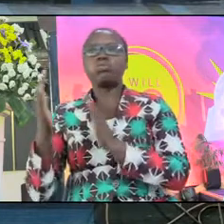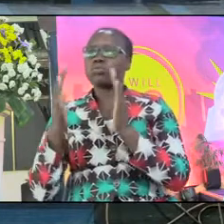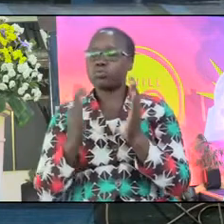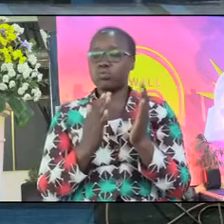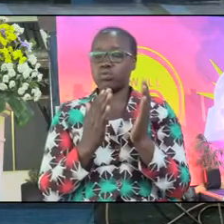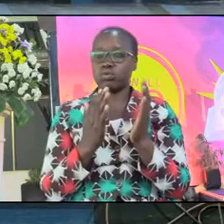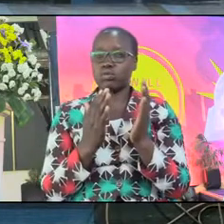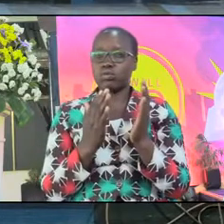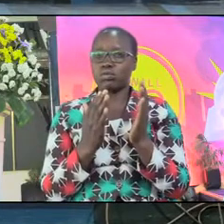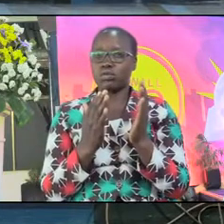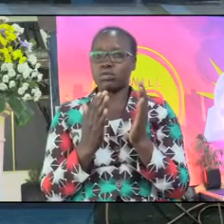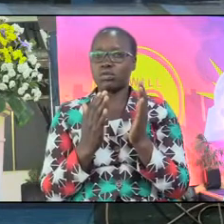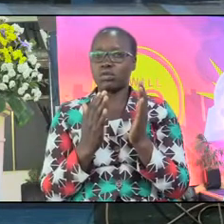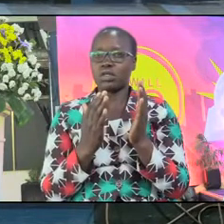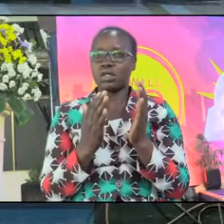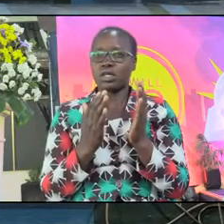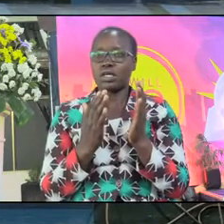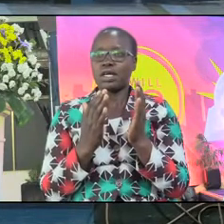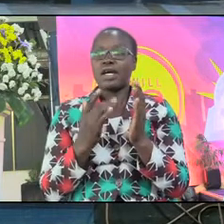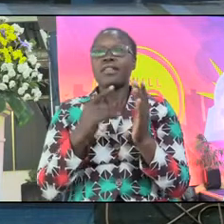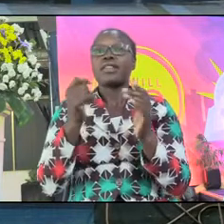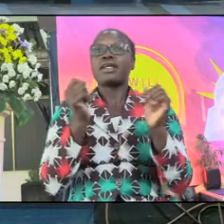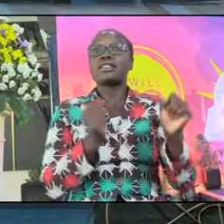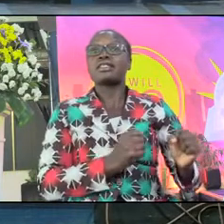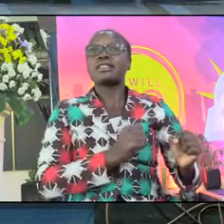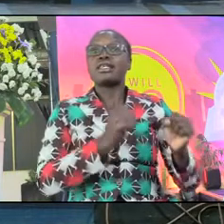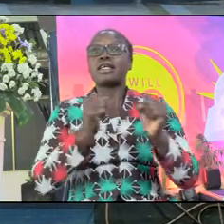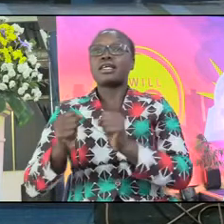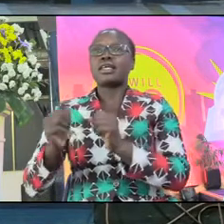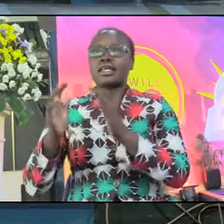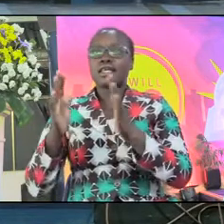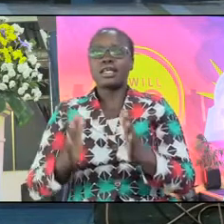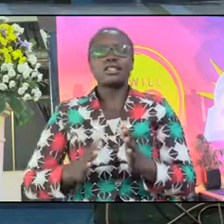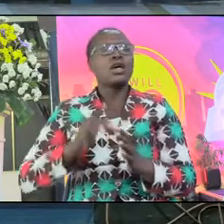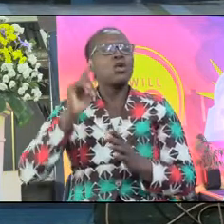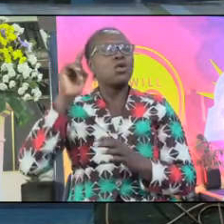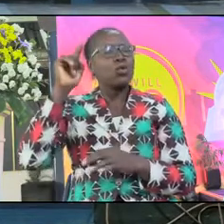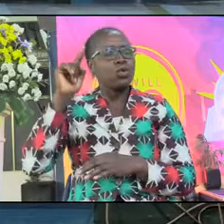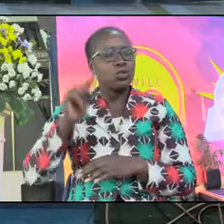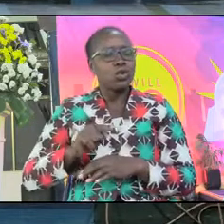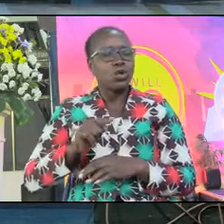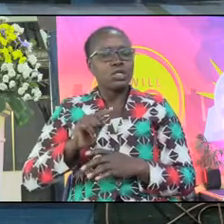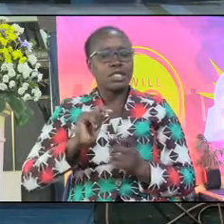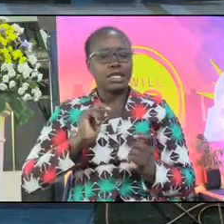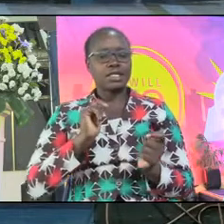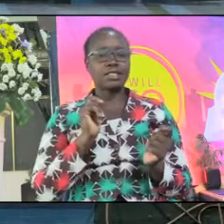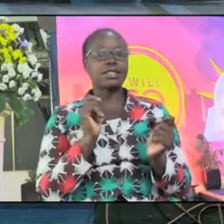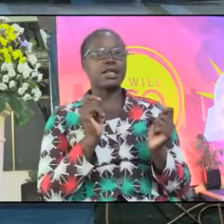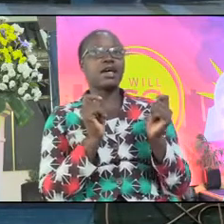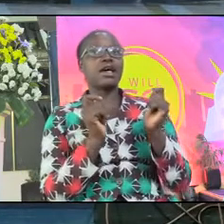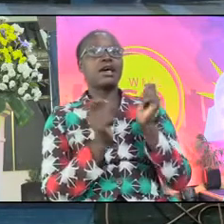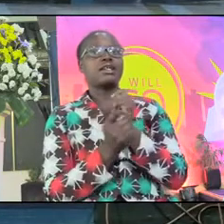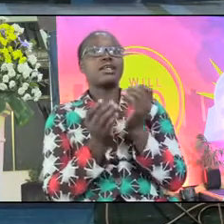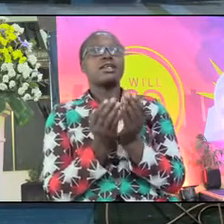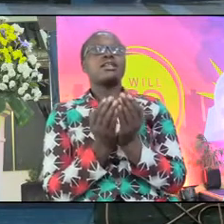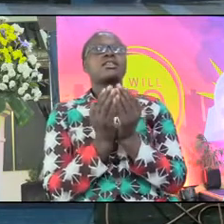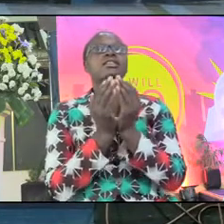sea. The sailors couldn't turn the